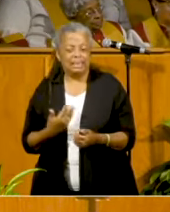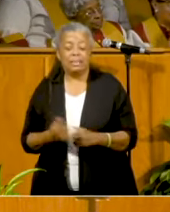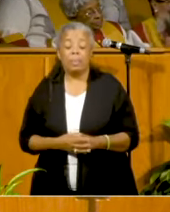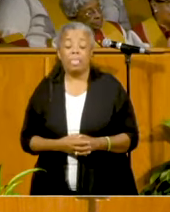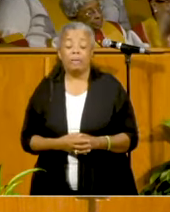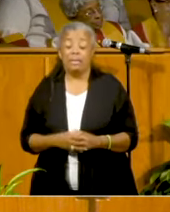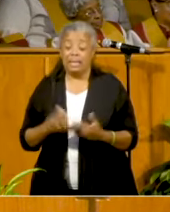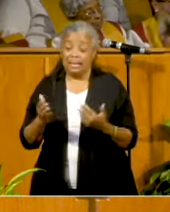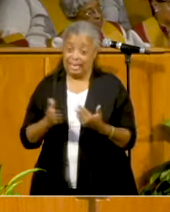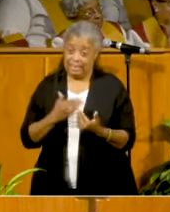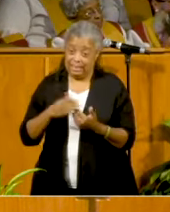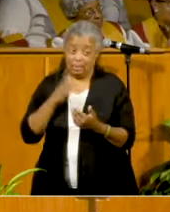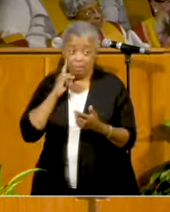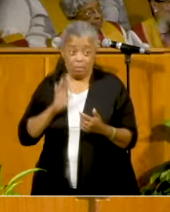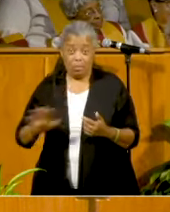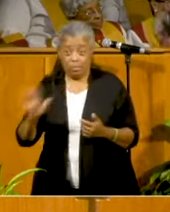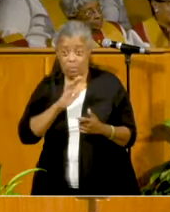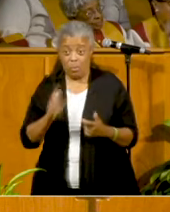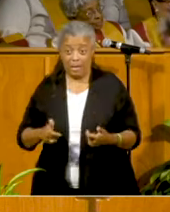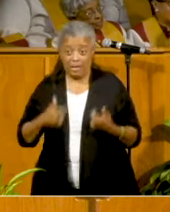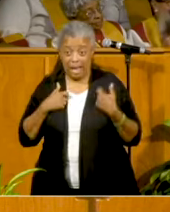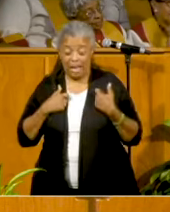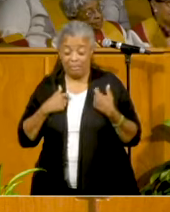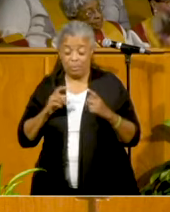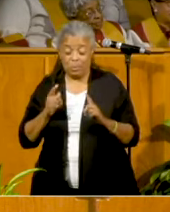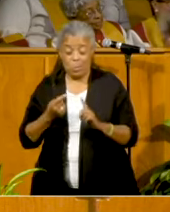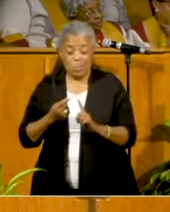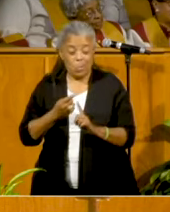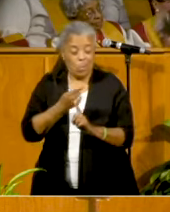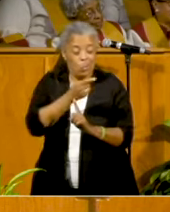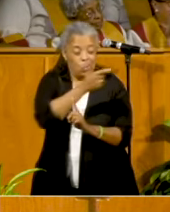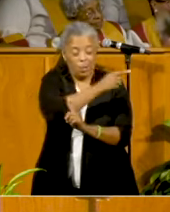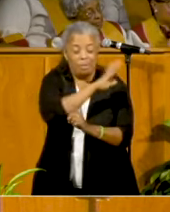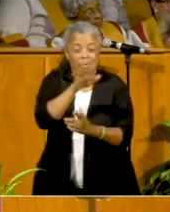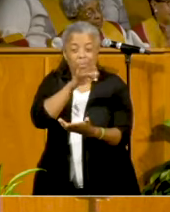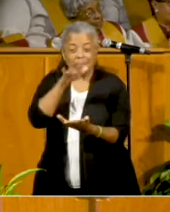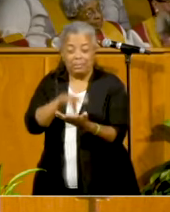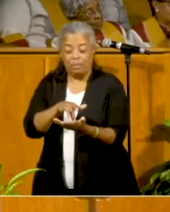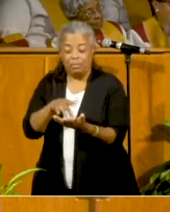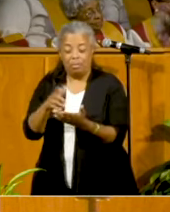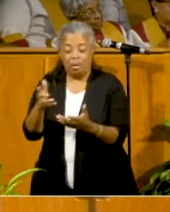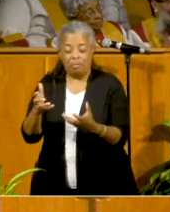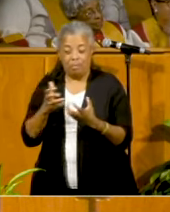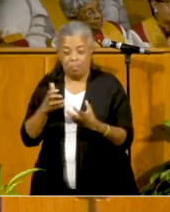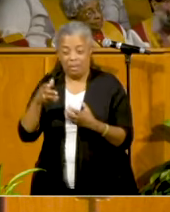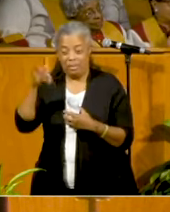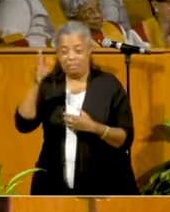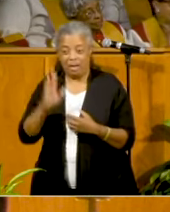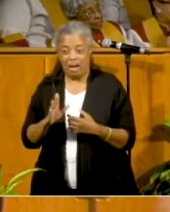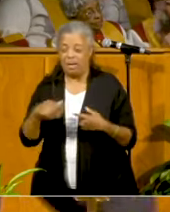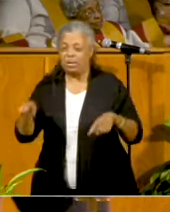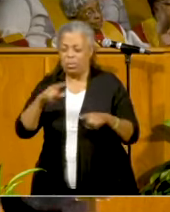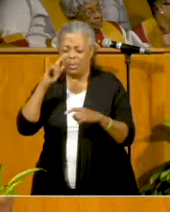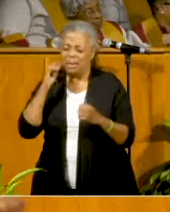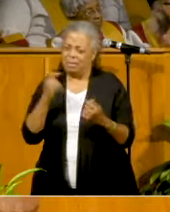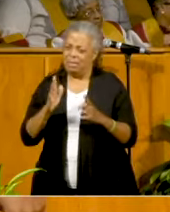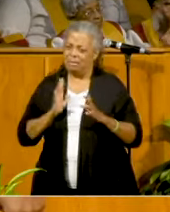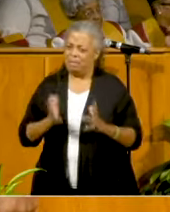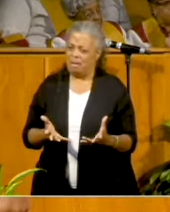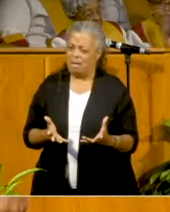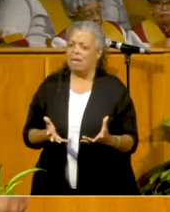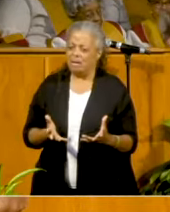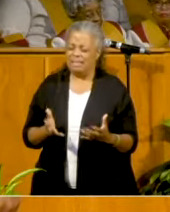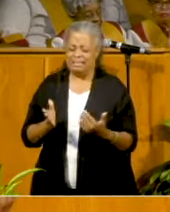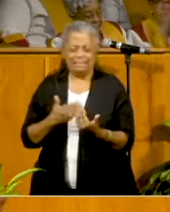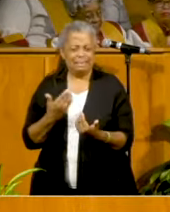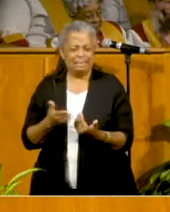It's easy for your life to stray from the center of the will of God, and you think all is well.